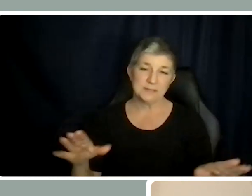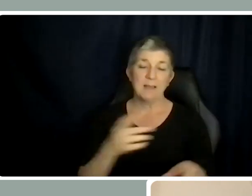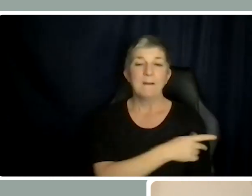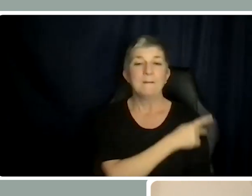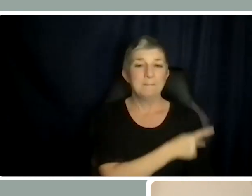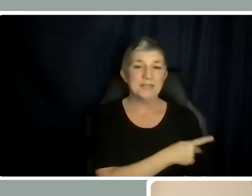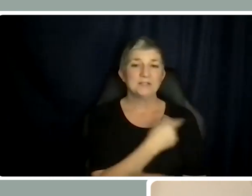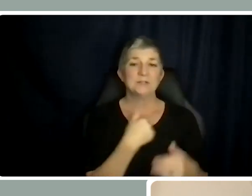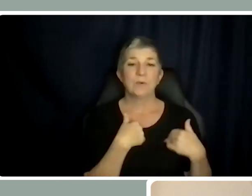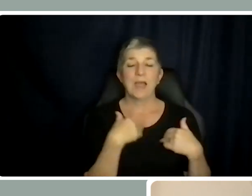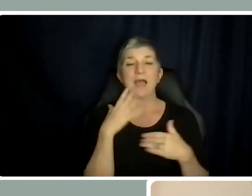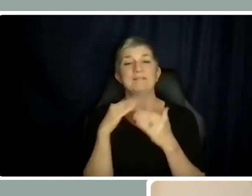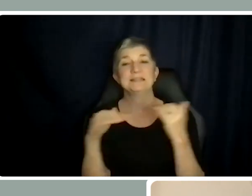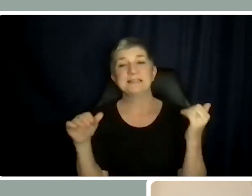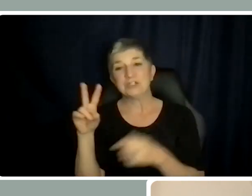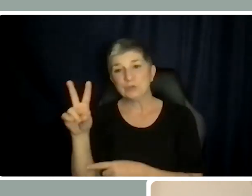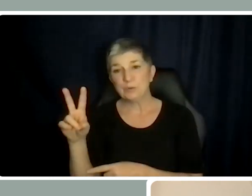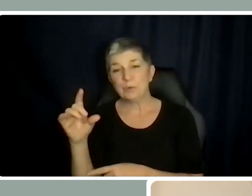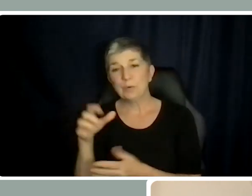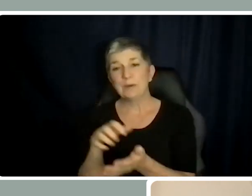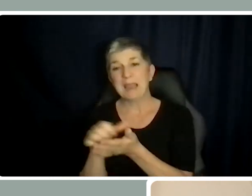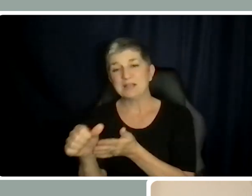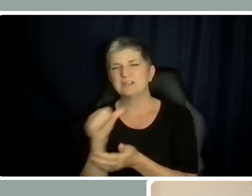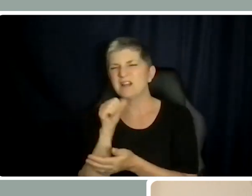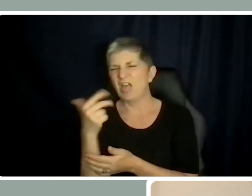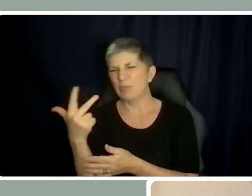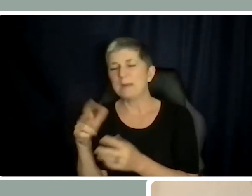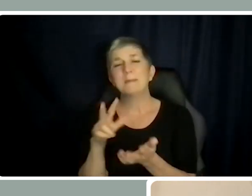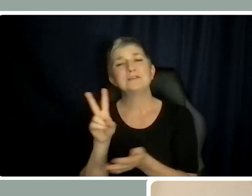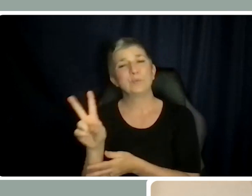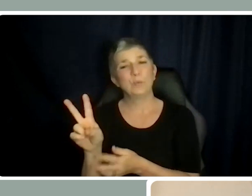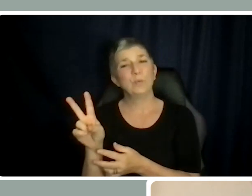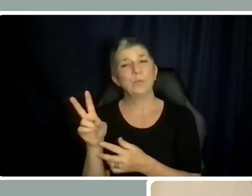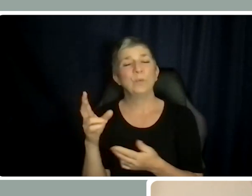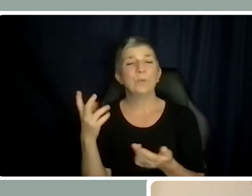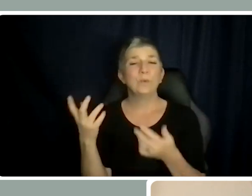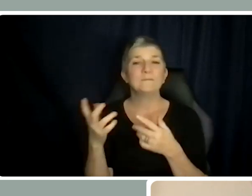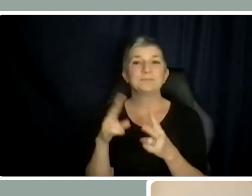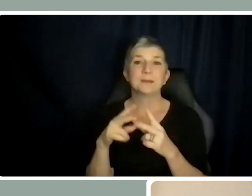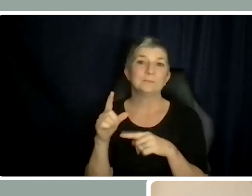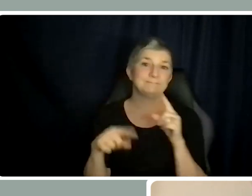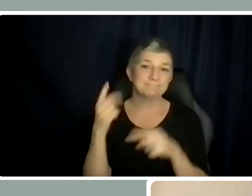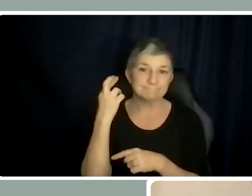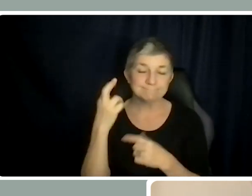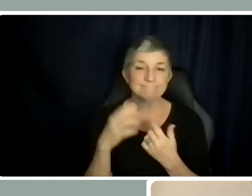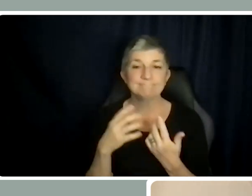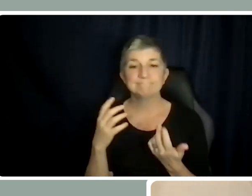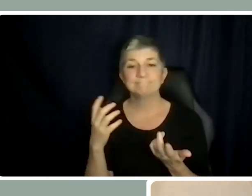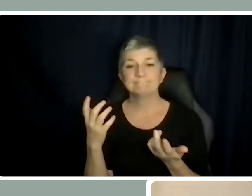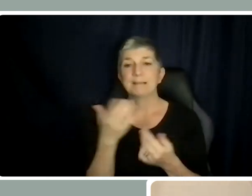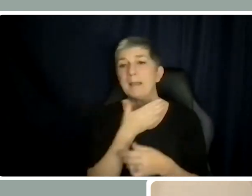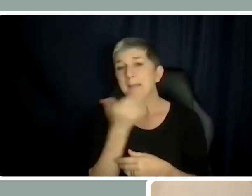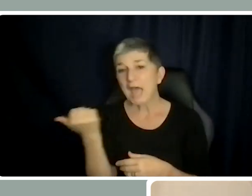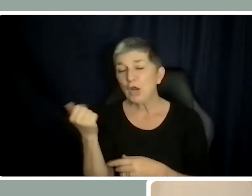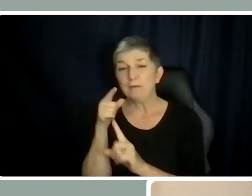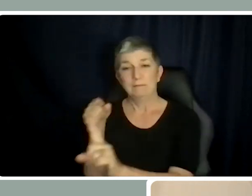who have a stage 2 cancer, usually not a stage 3 cancer, but a stage 2 cancer where, for various reasons, it turns out to be